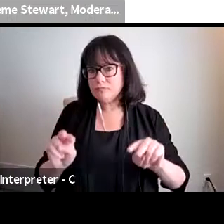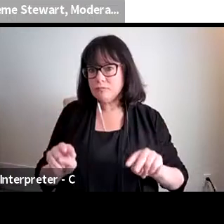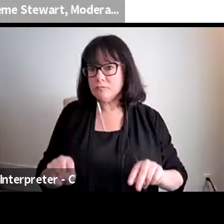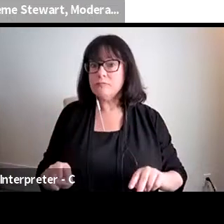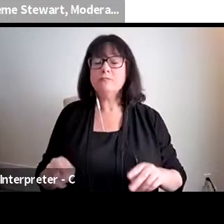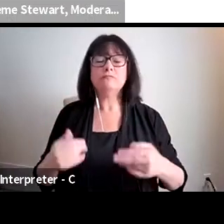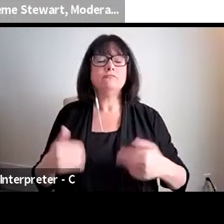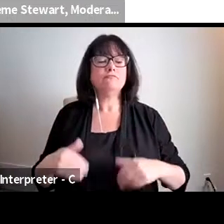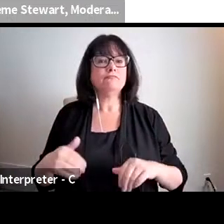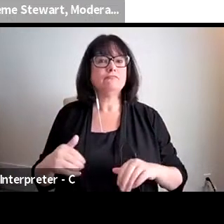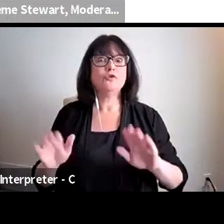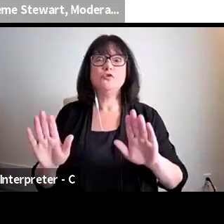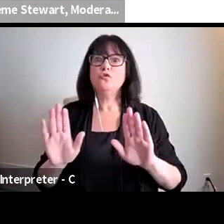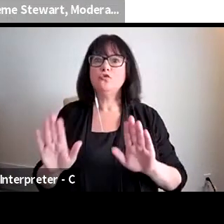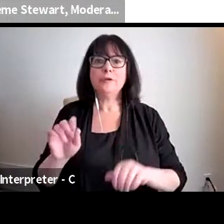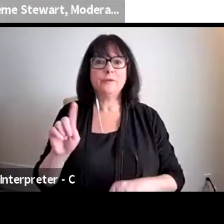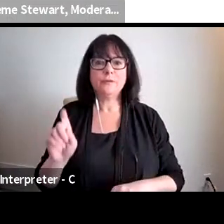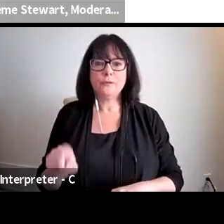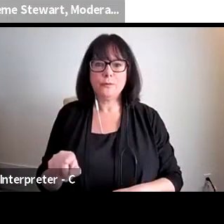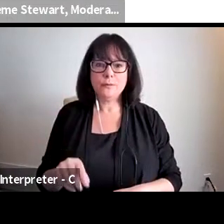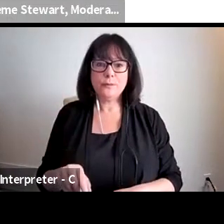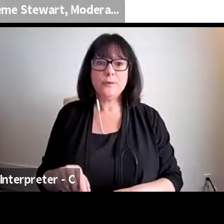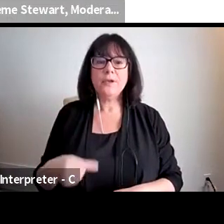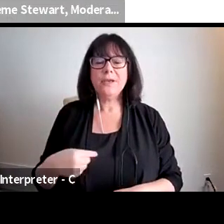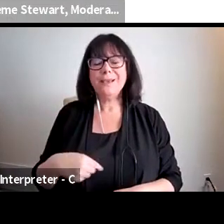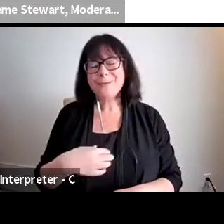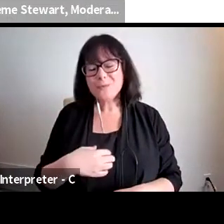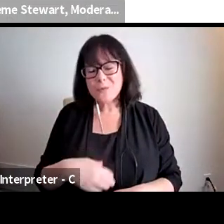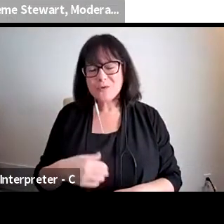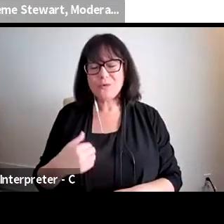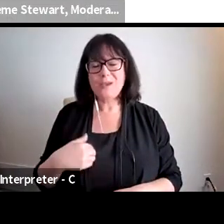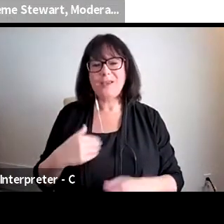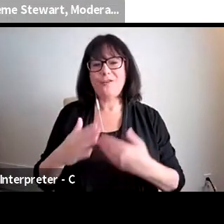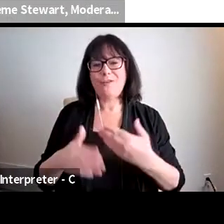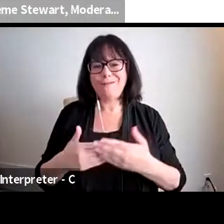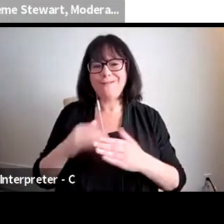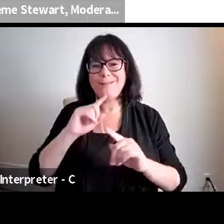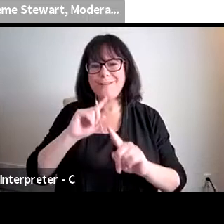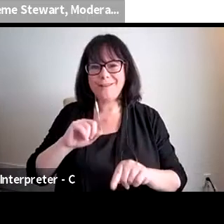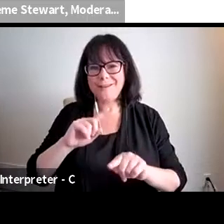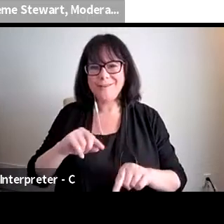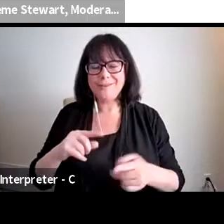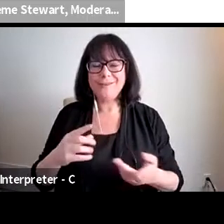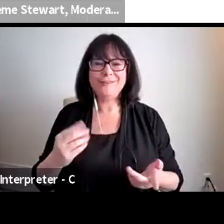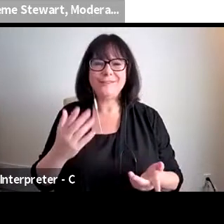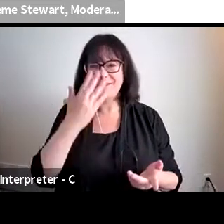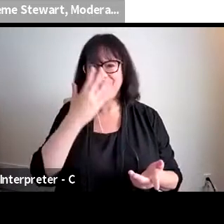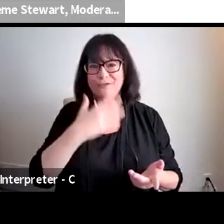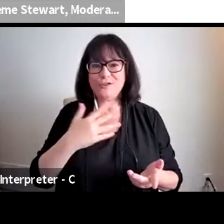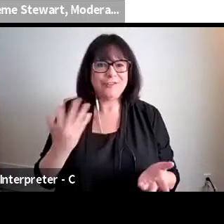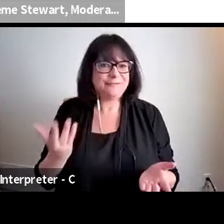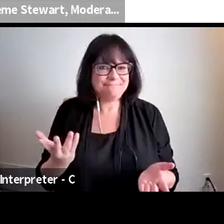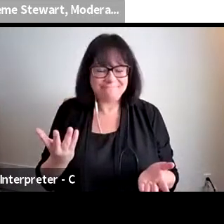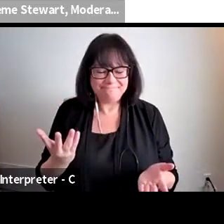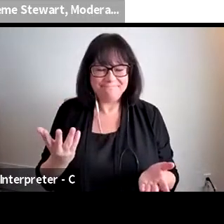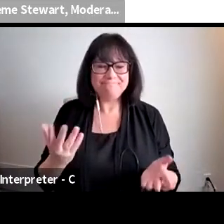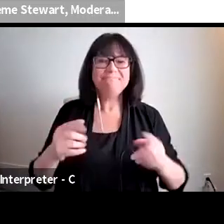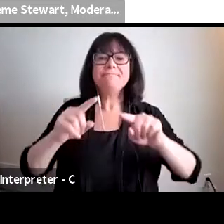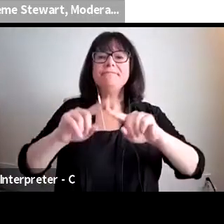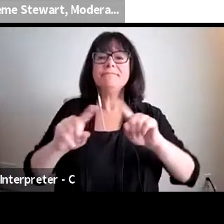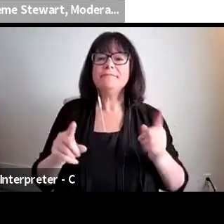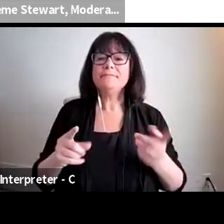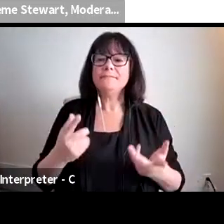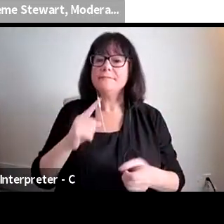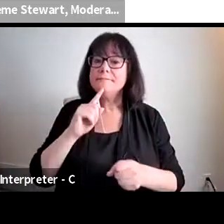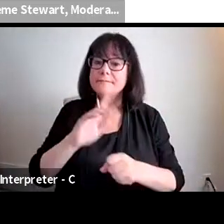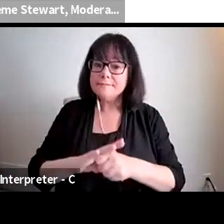necessarily have all the answers. I wish we did. We're working on them, but I just want to make a commitment to